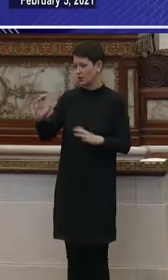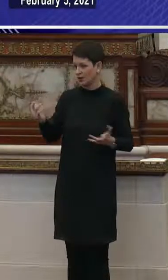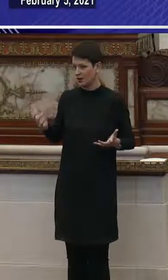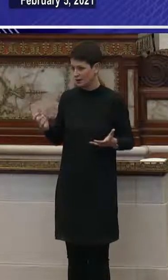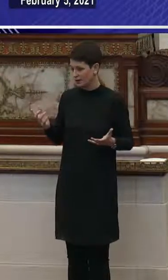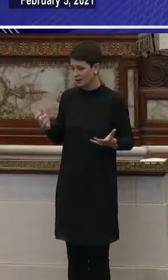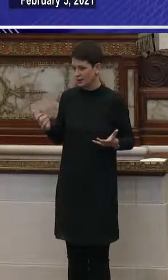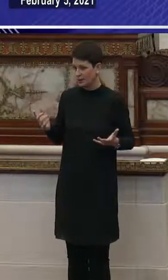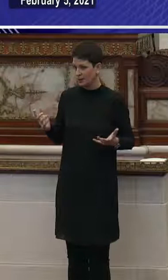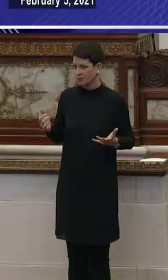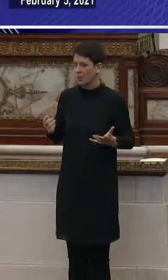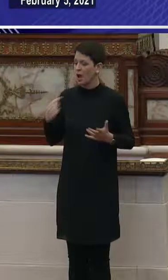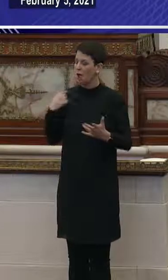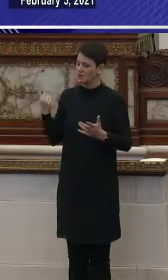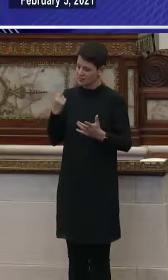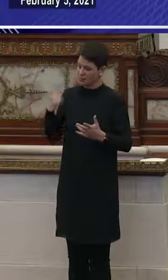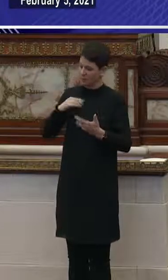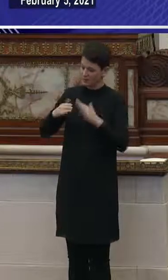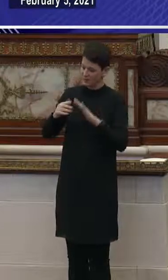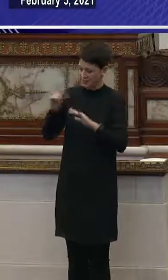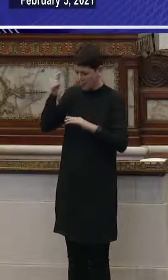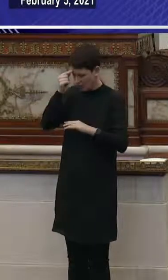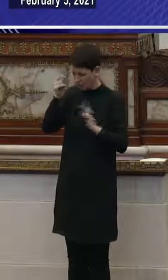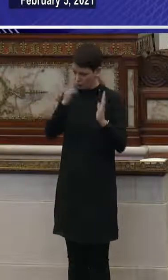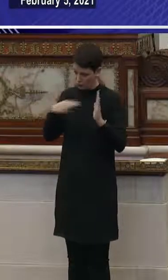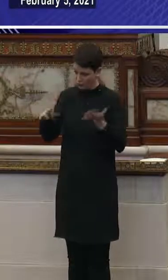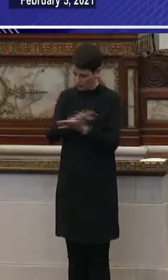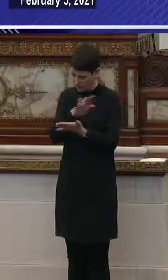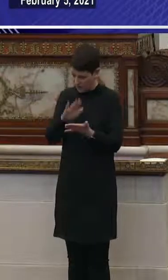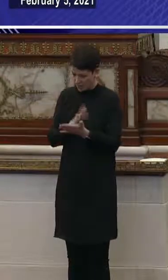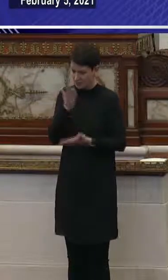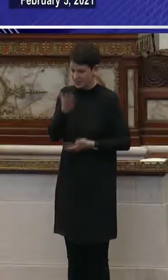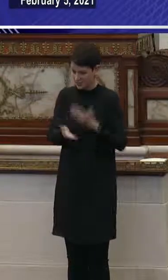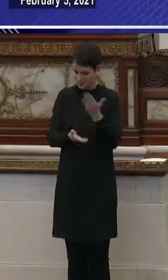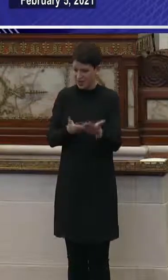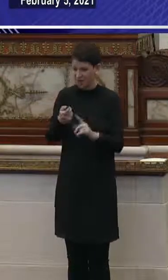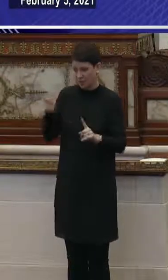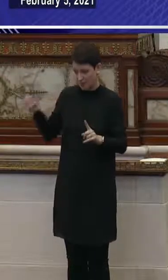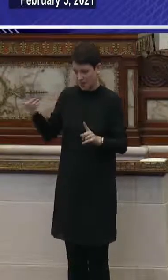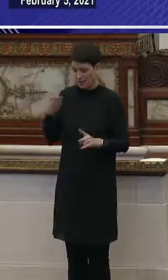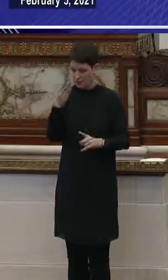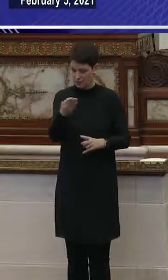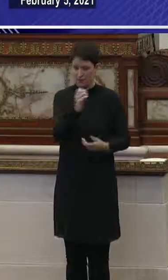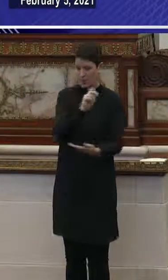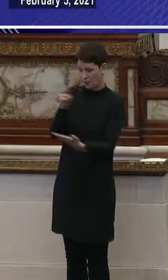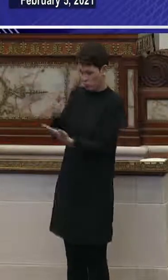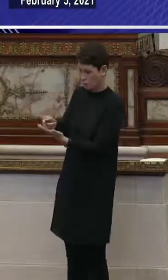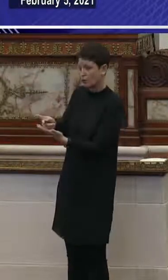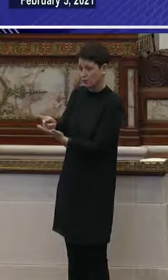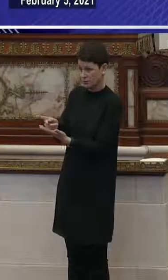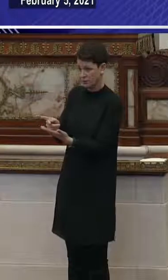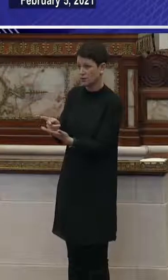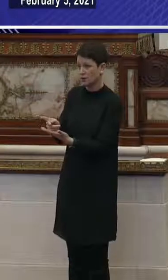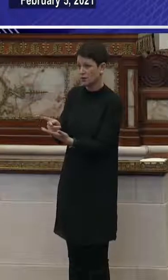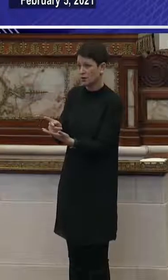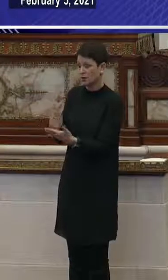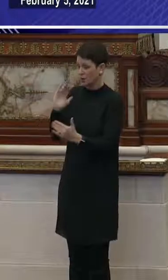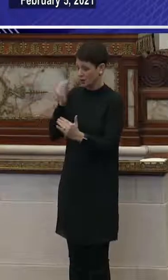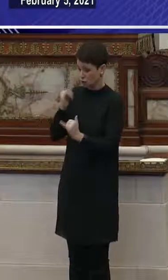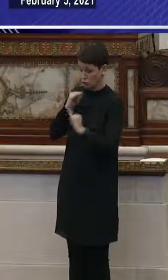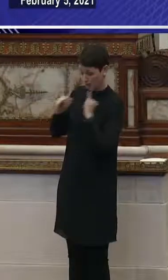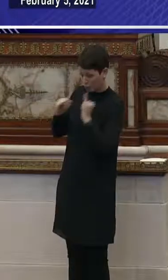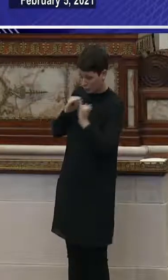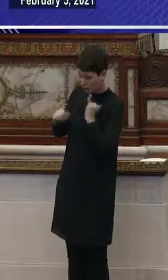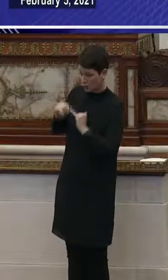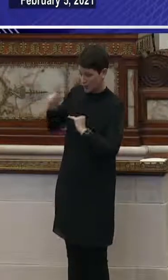from city government reviewed the documents that were submitted by them, okayed them, we assume interviewed them,